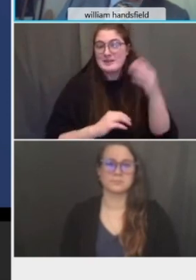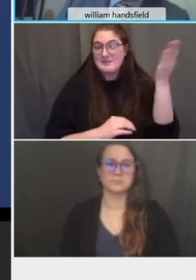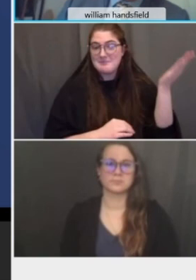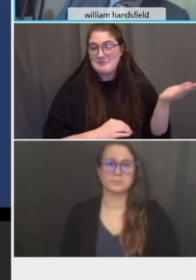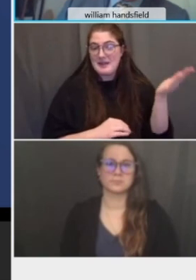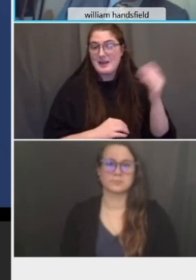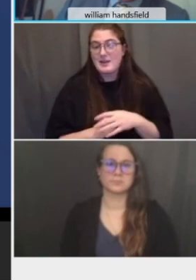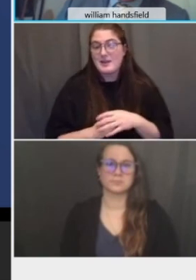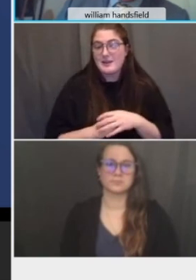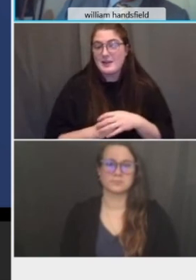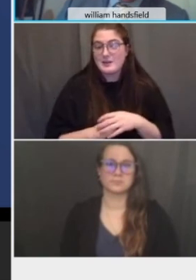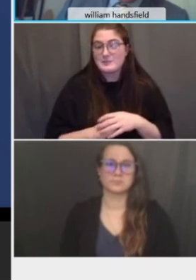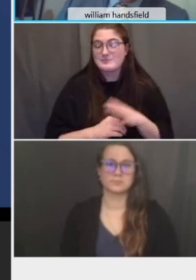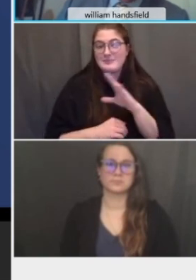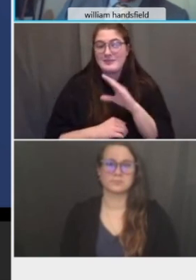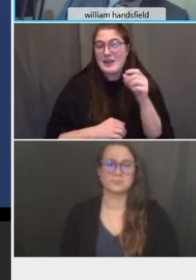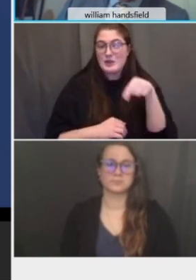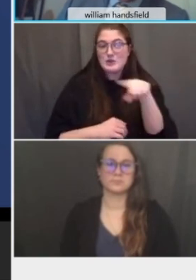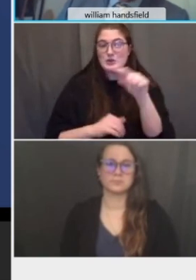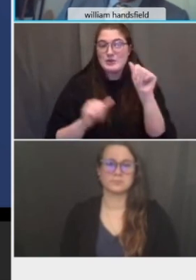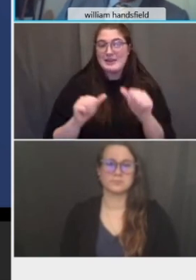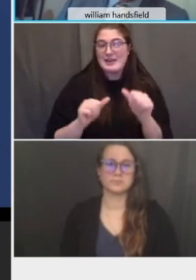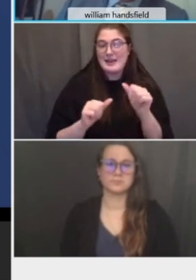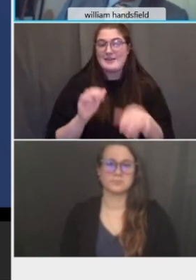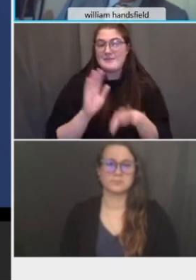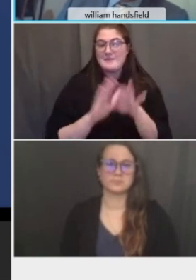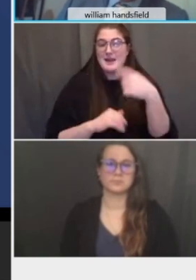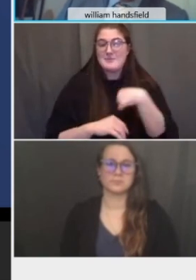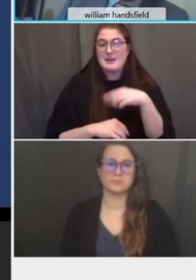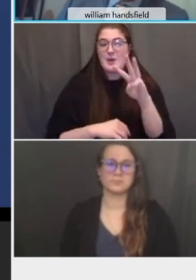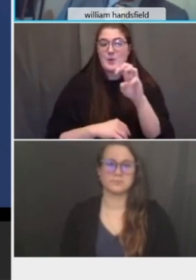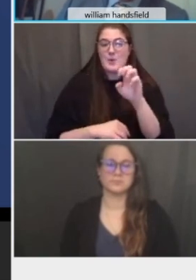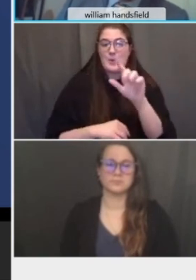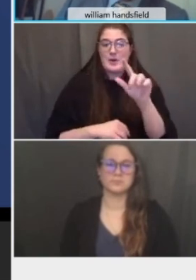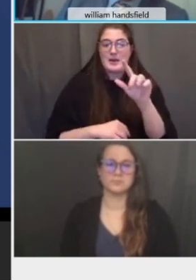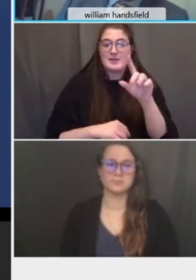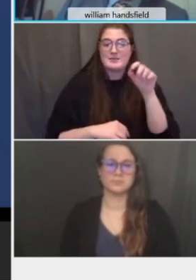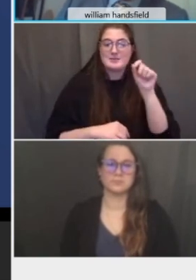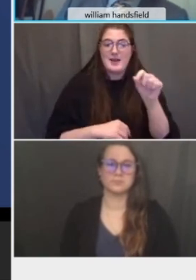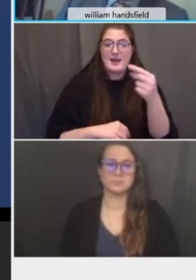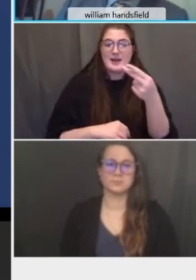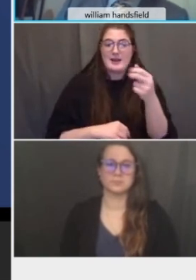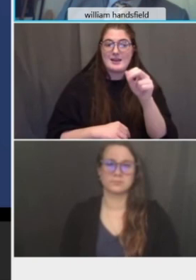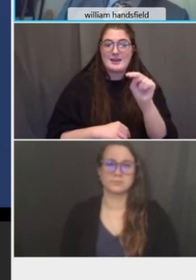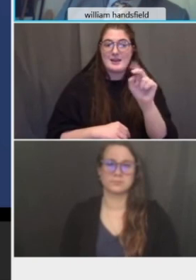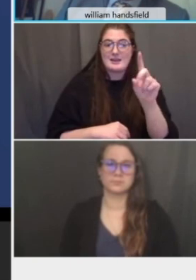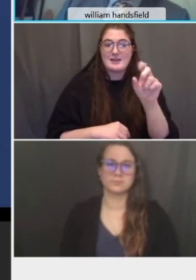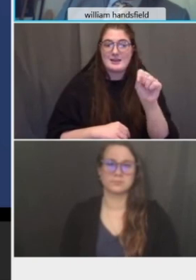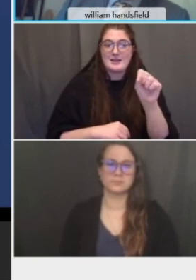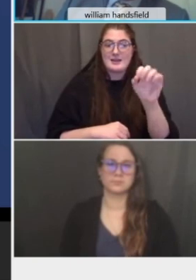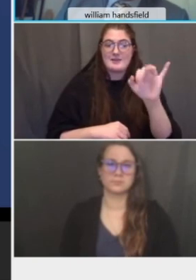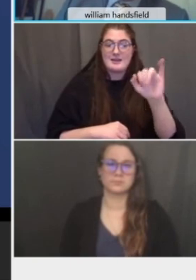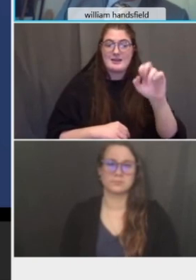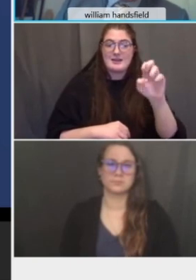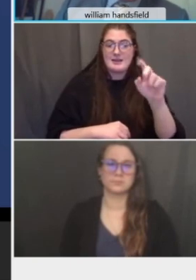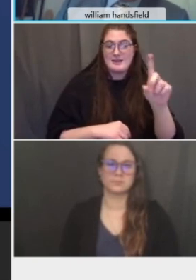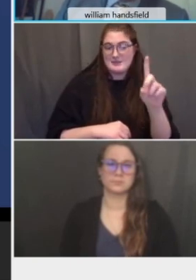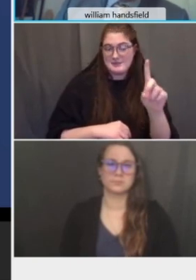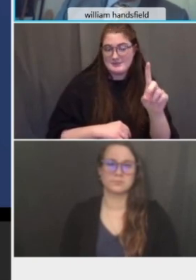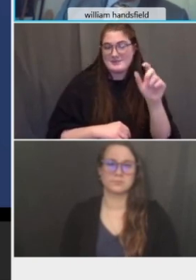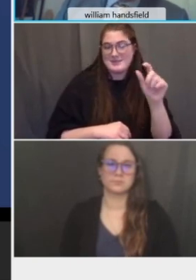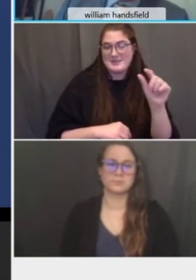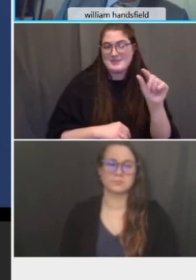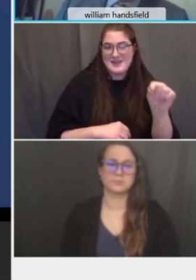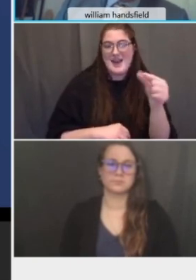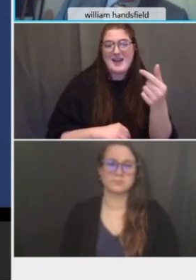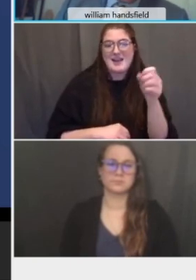and you can find me at will.hansfield@dc.gov if you need any more information. With that, I want to thank